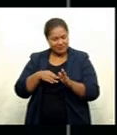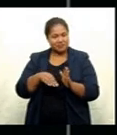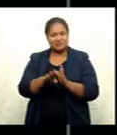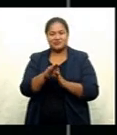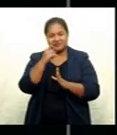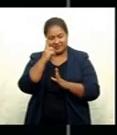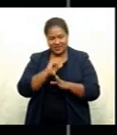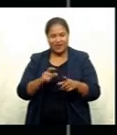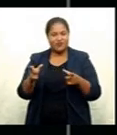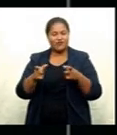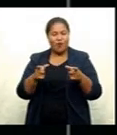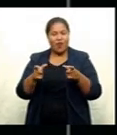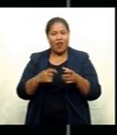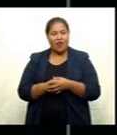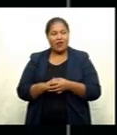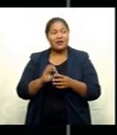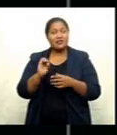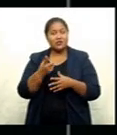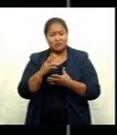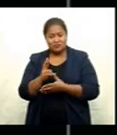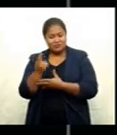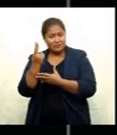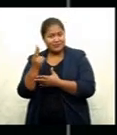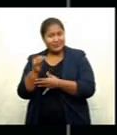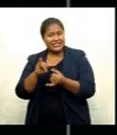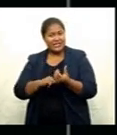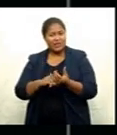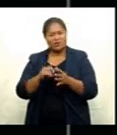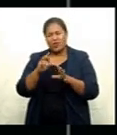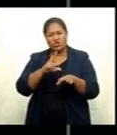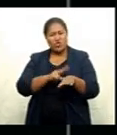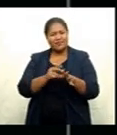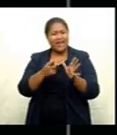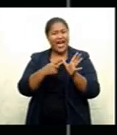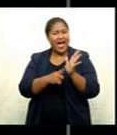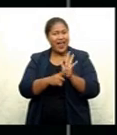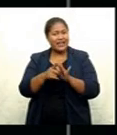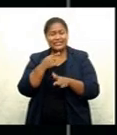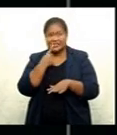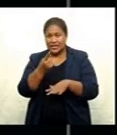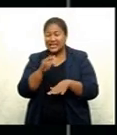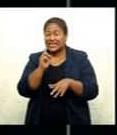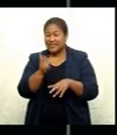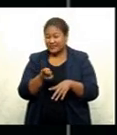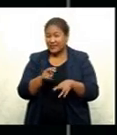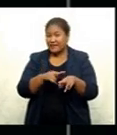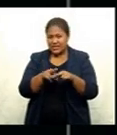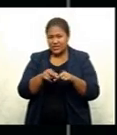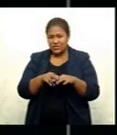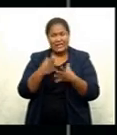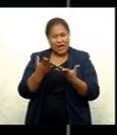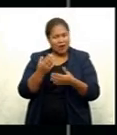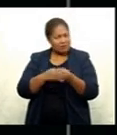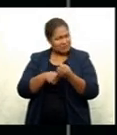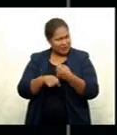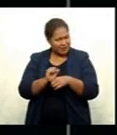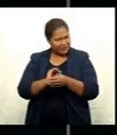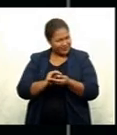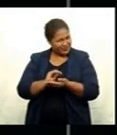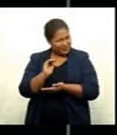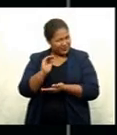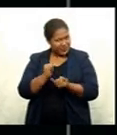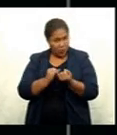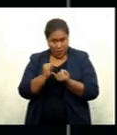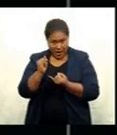WHO representative to the South Pacific, Dr. Akim Ali, says even though Fiji is in an unfortunate position,